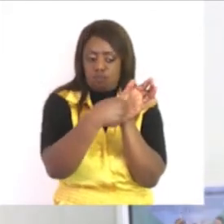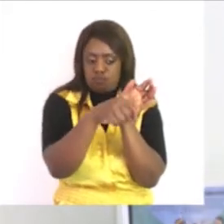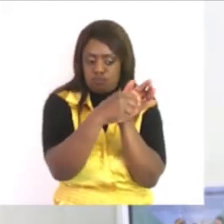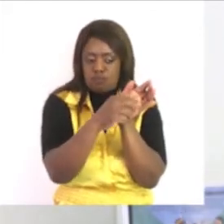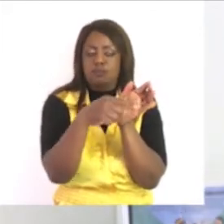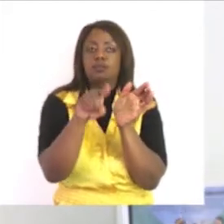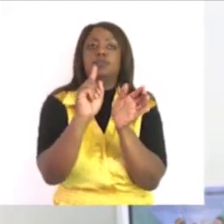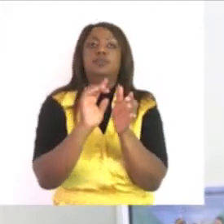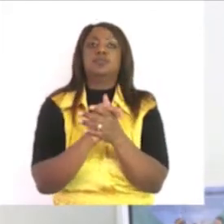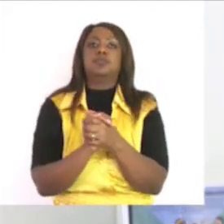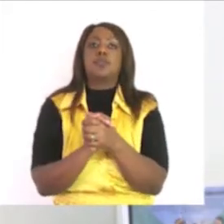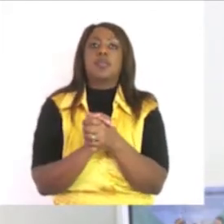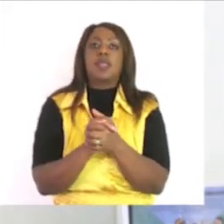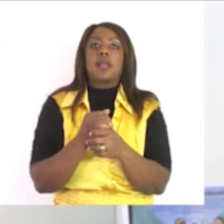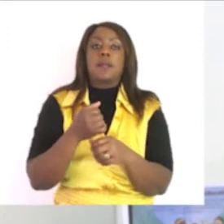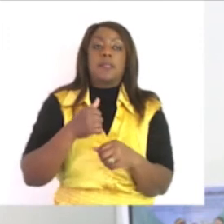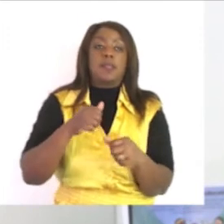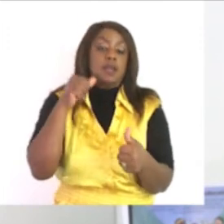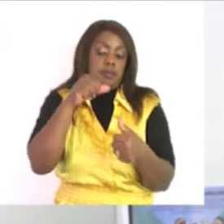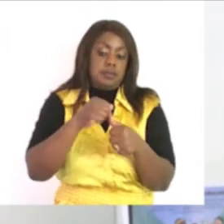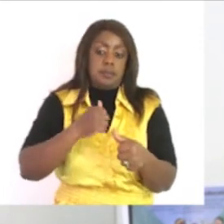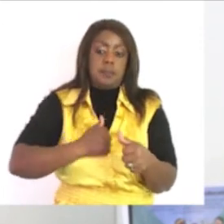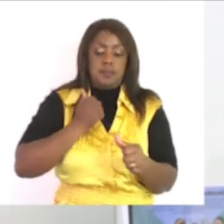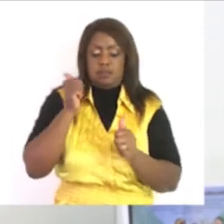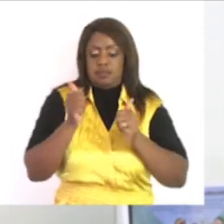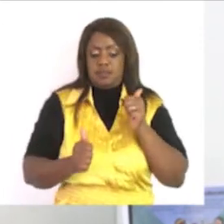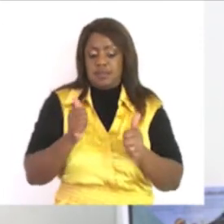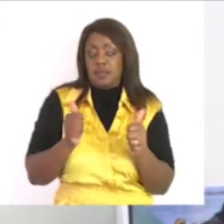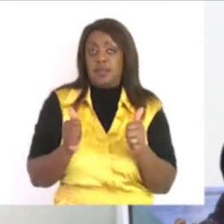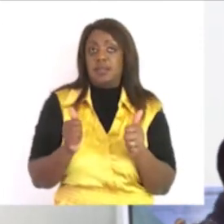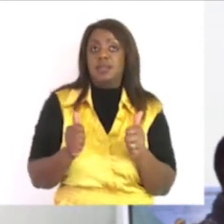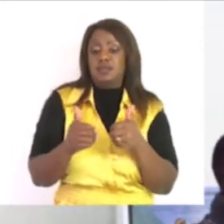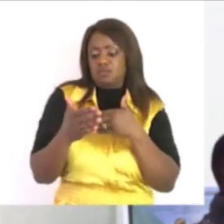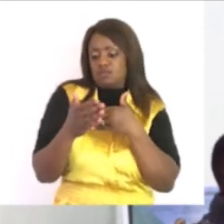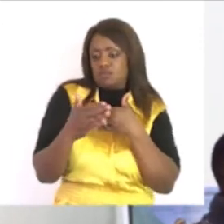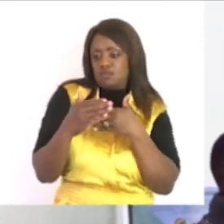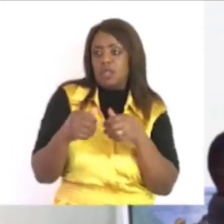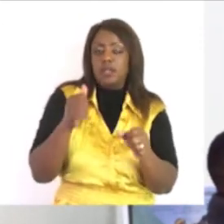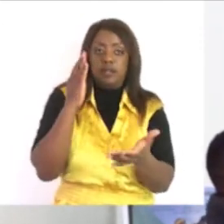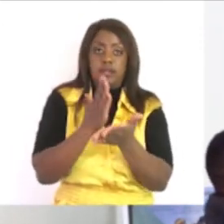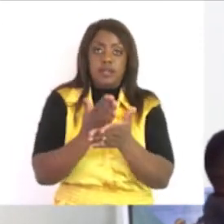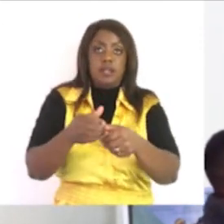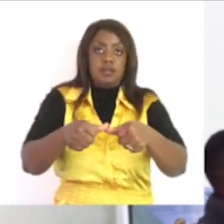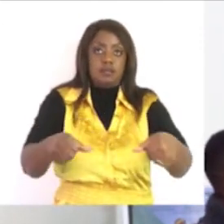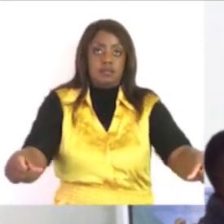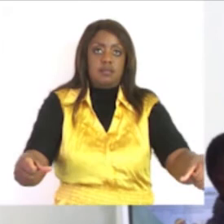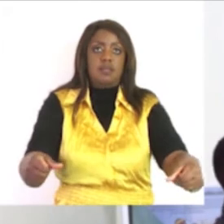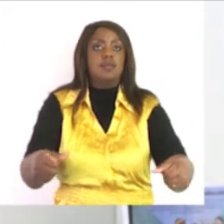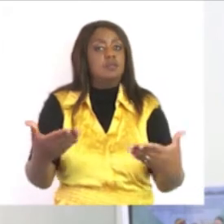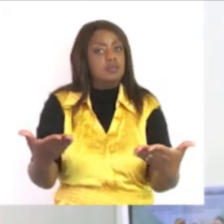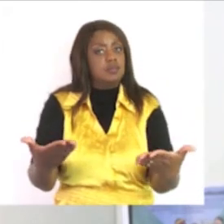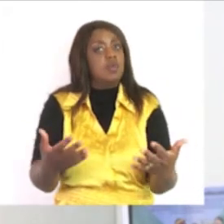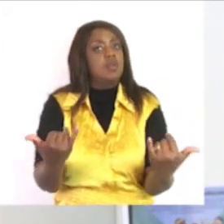was my estimate near the measurement? And the answer, of course, is yes. So I was so close, so I would